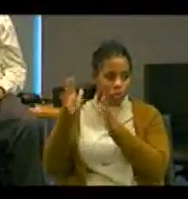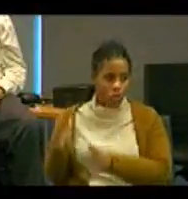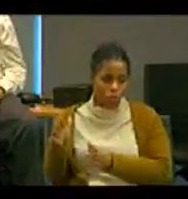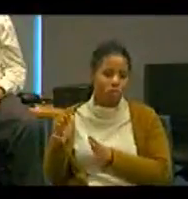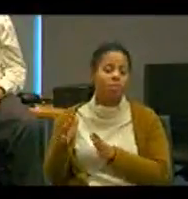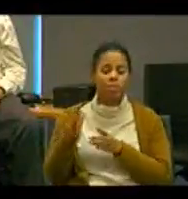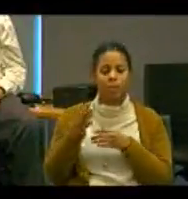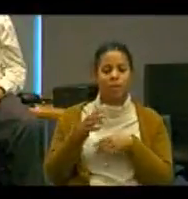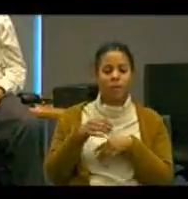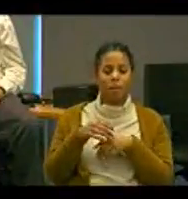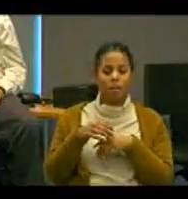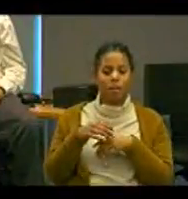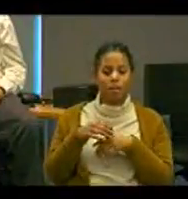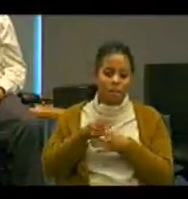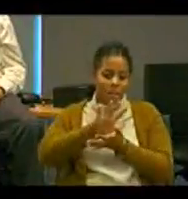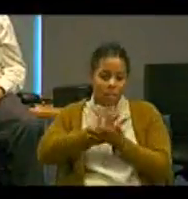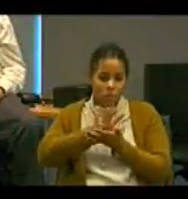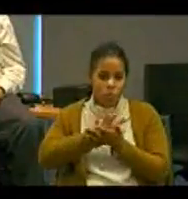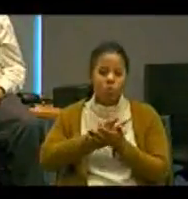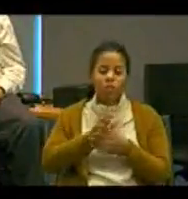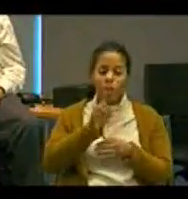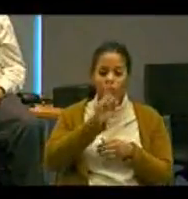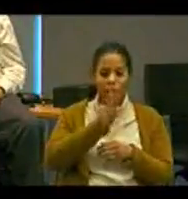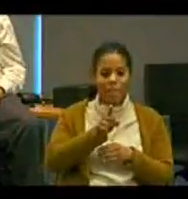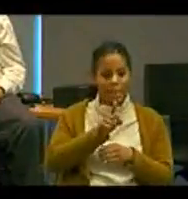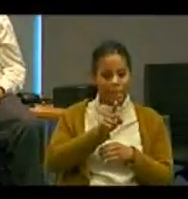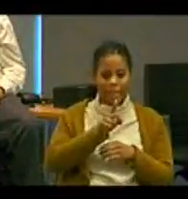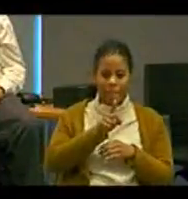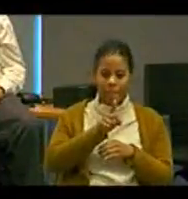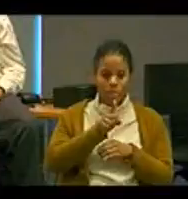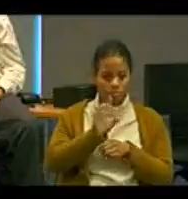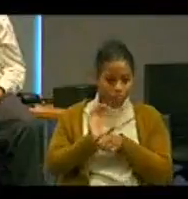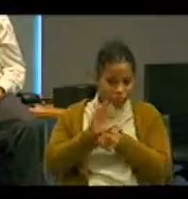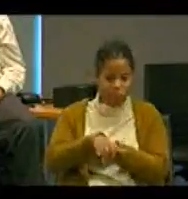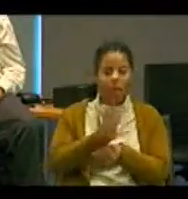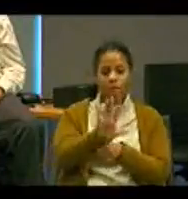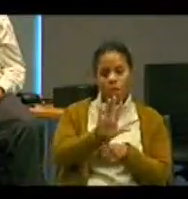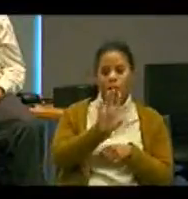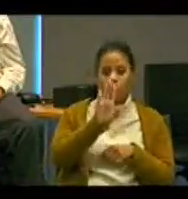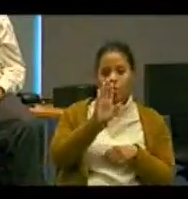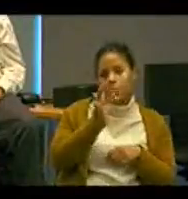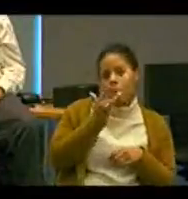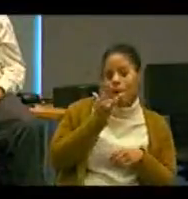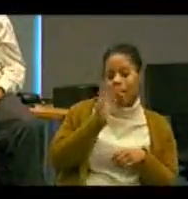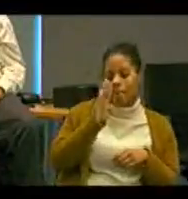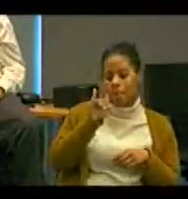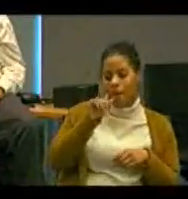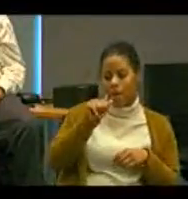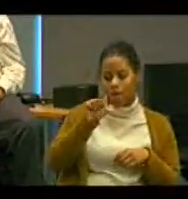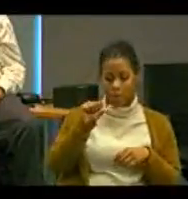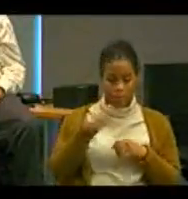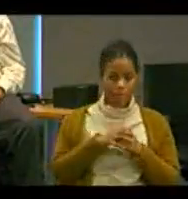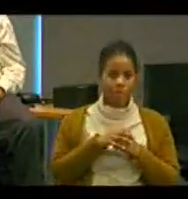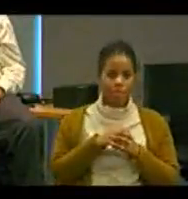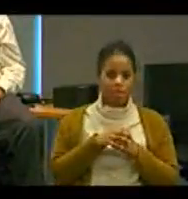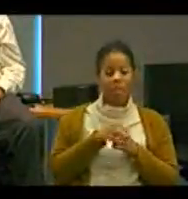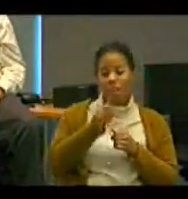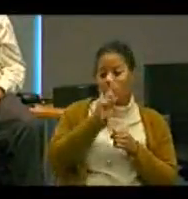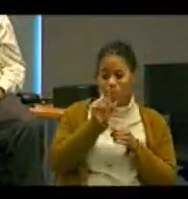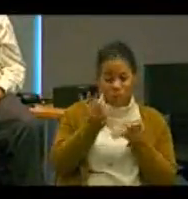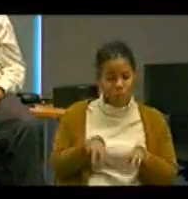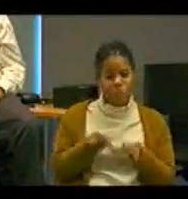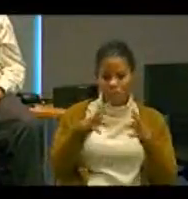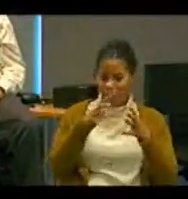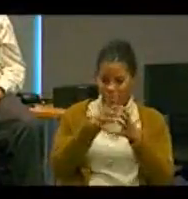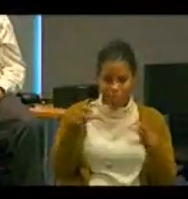ways that reflect implicit biases. And they're doing that hard work of examining what it is that is leading to some of these disparities. And